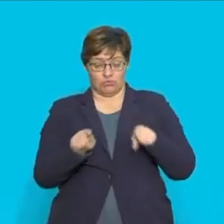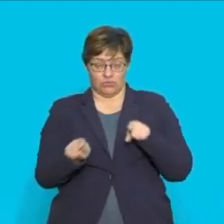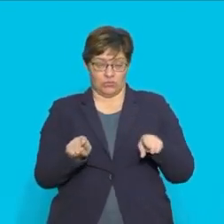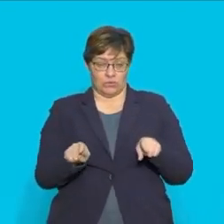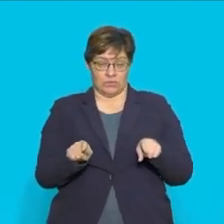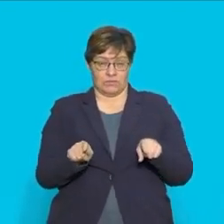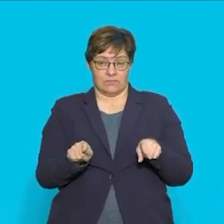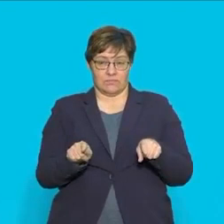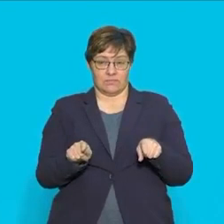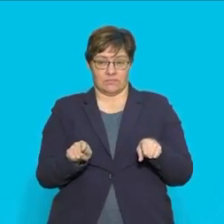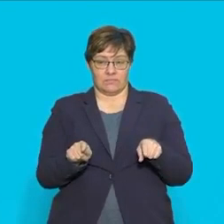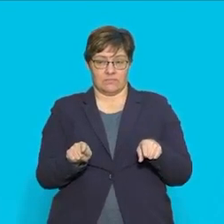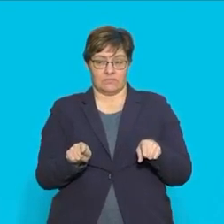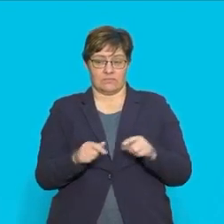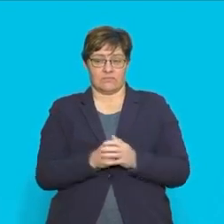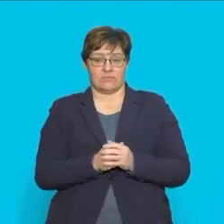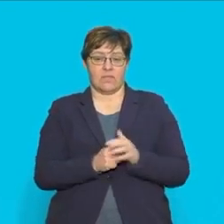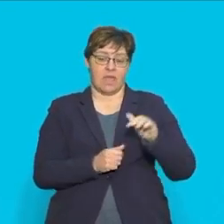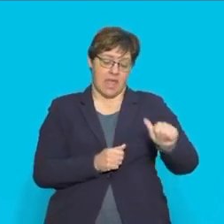have two events,